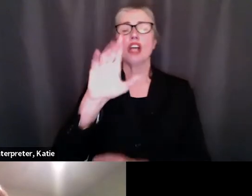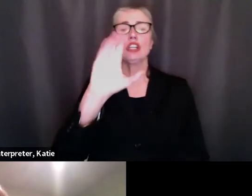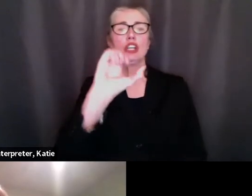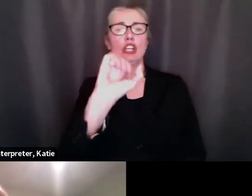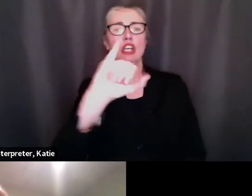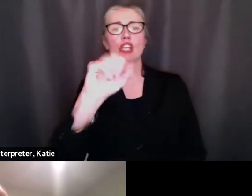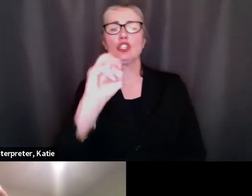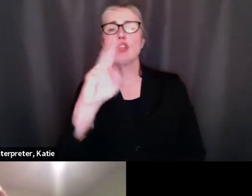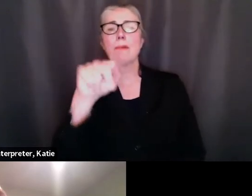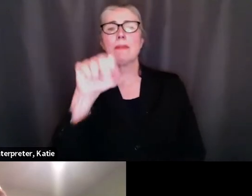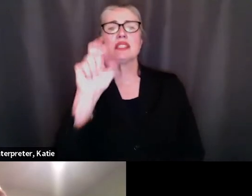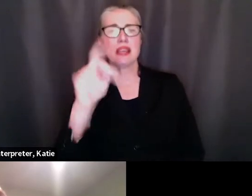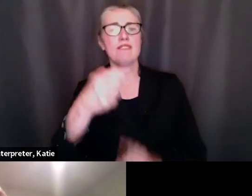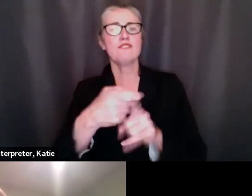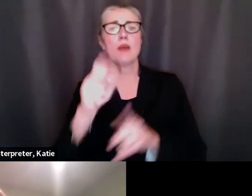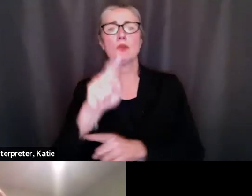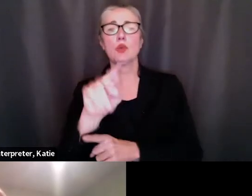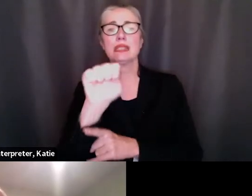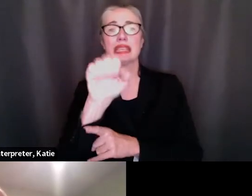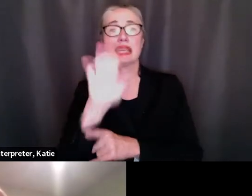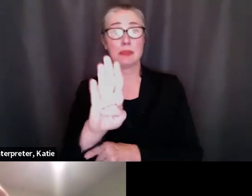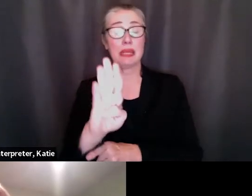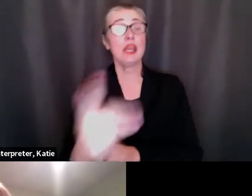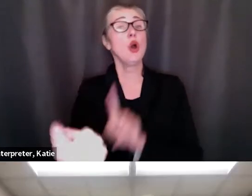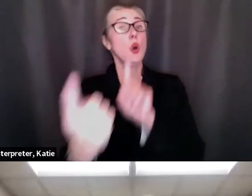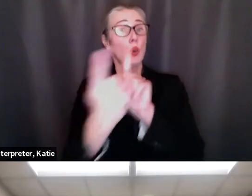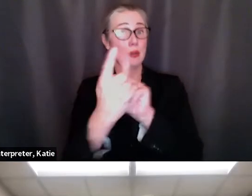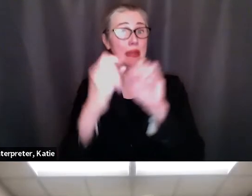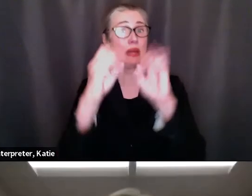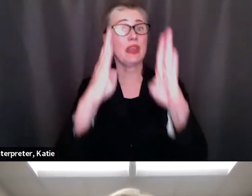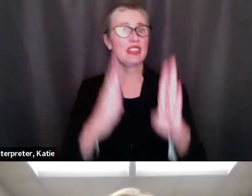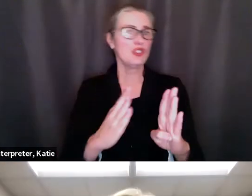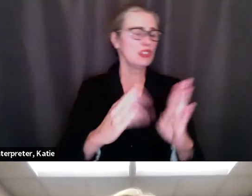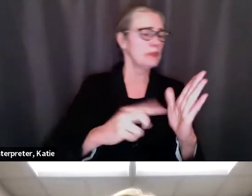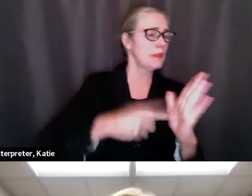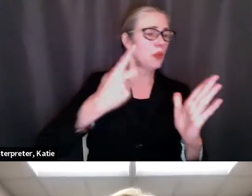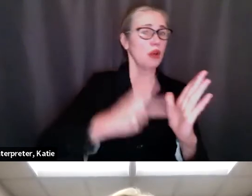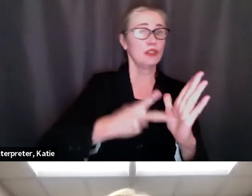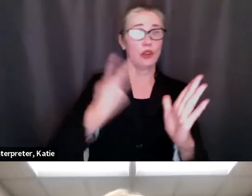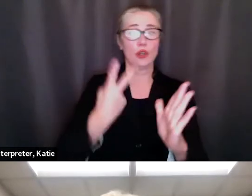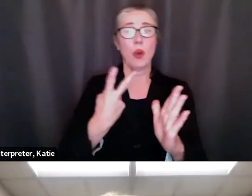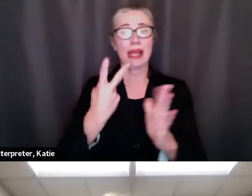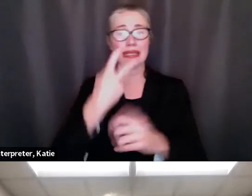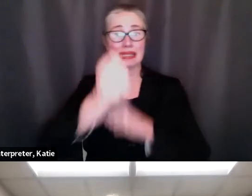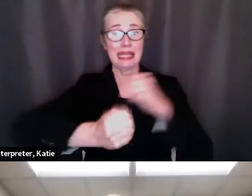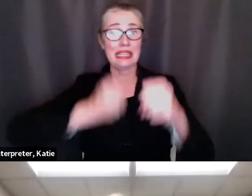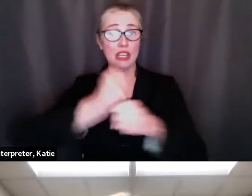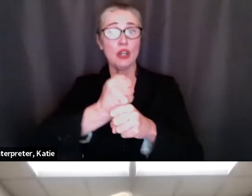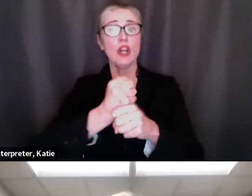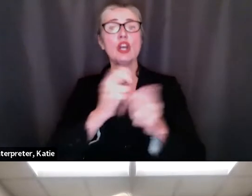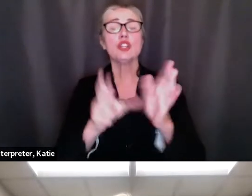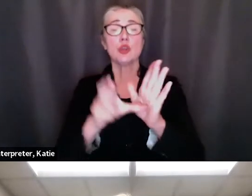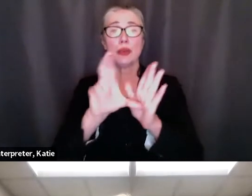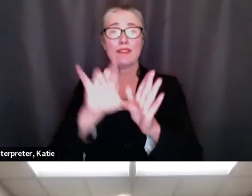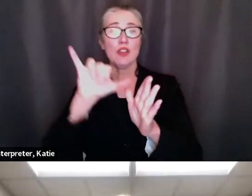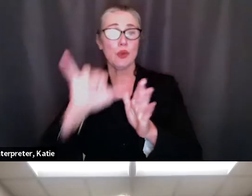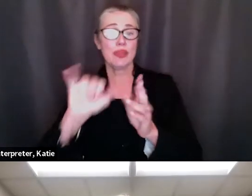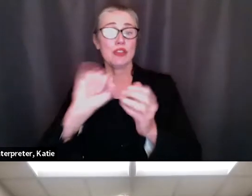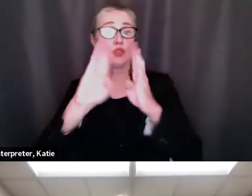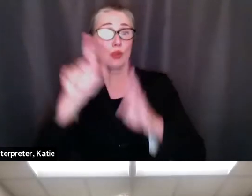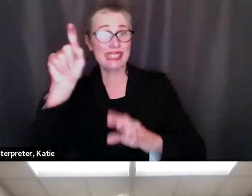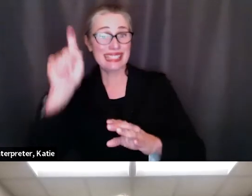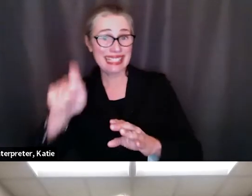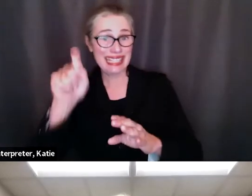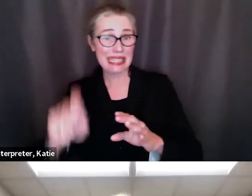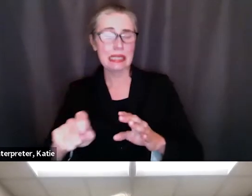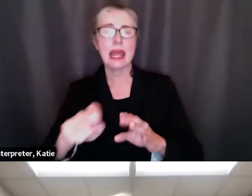meet one-to-one with teachers three times a year to review student progress and determine needs the mtfs team also meets